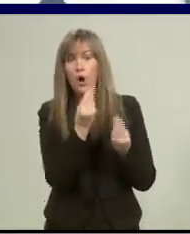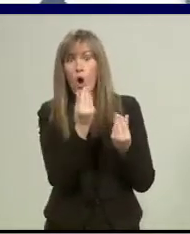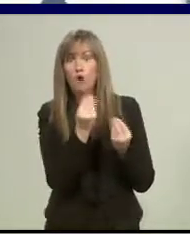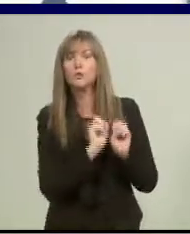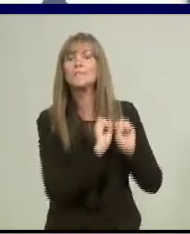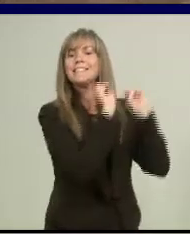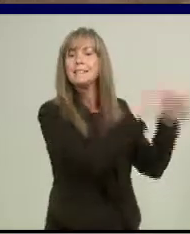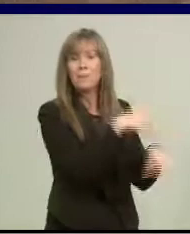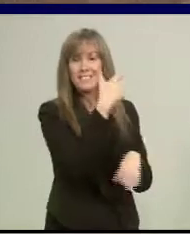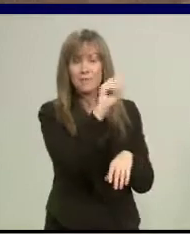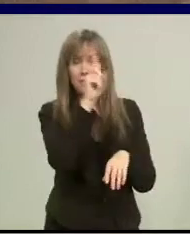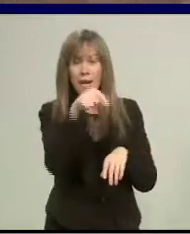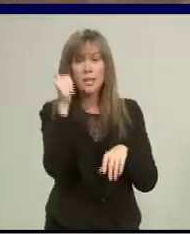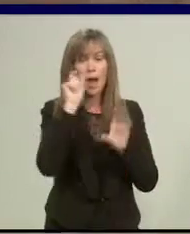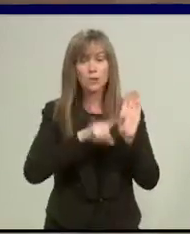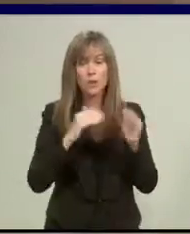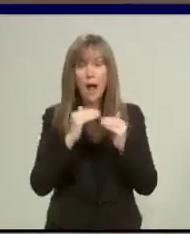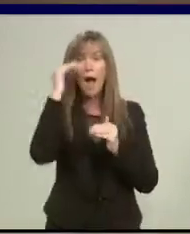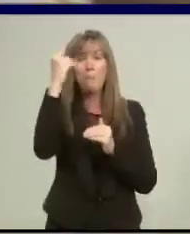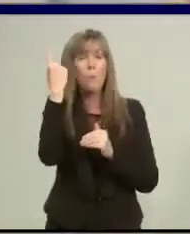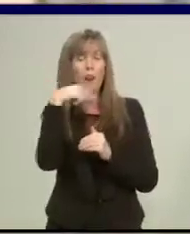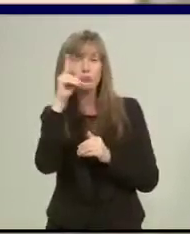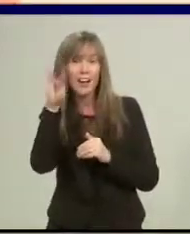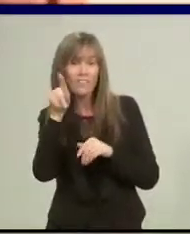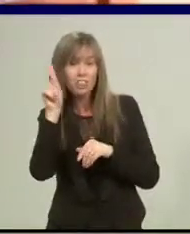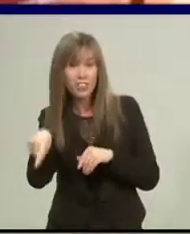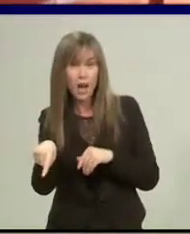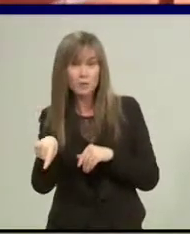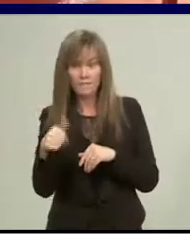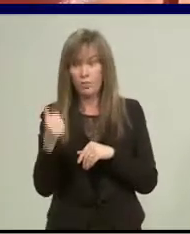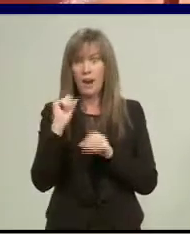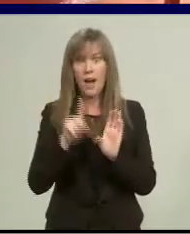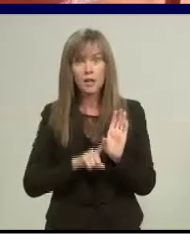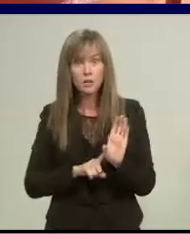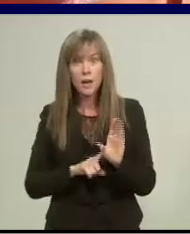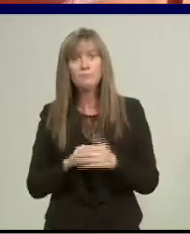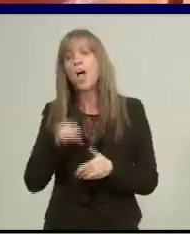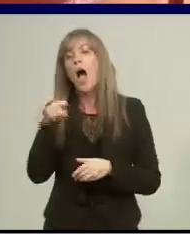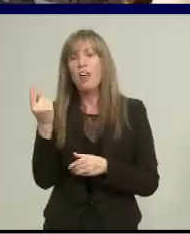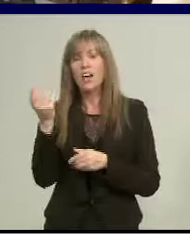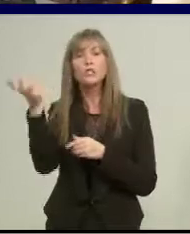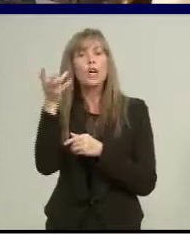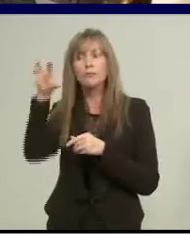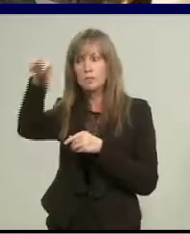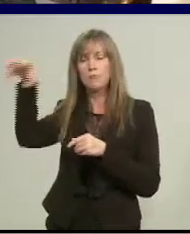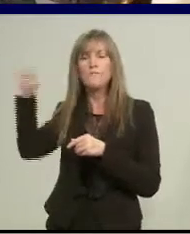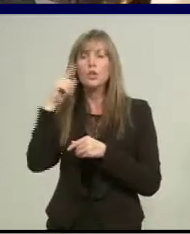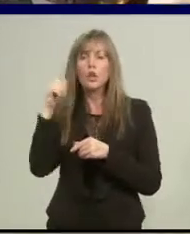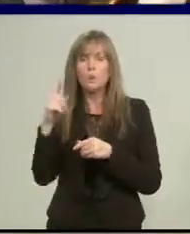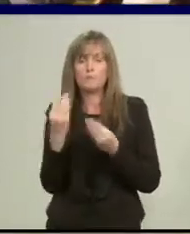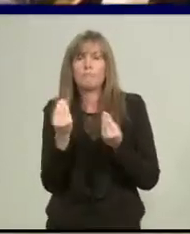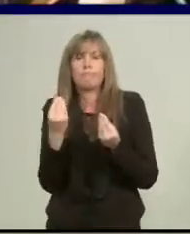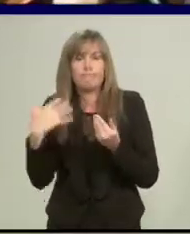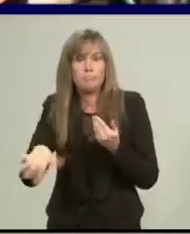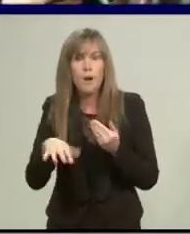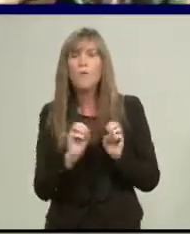last year to more than $111,000 in the last financial year. Other charities have also noticed hikes in the cost of dumping